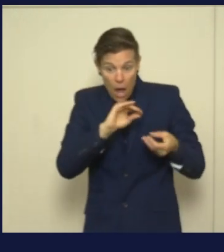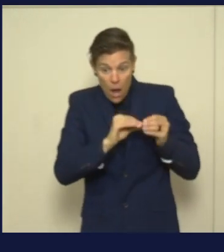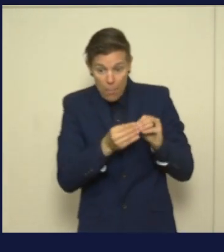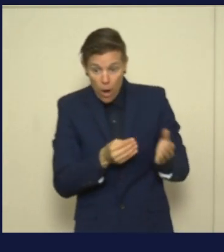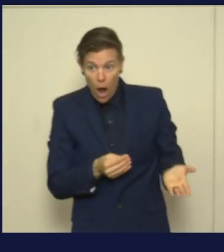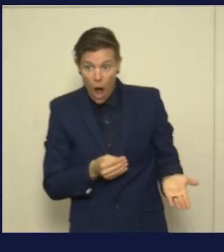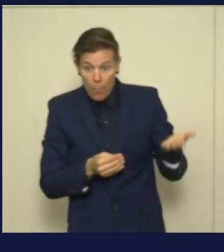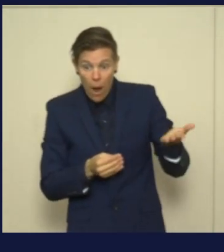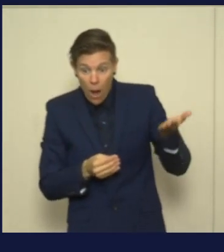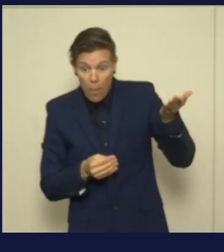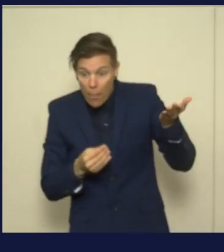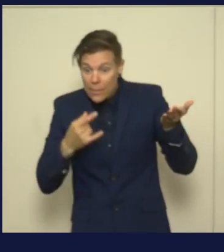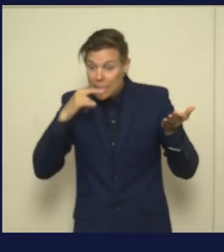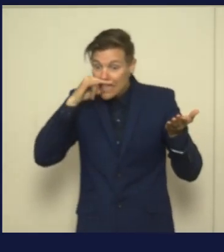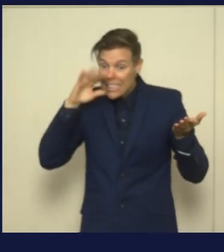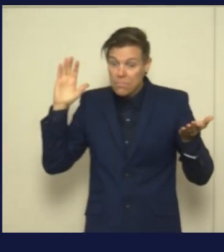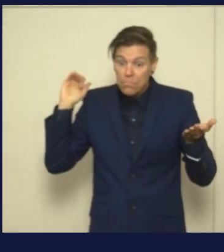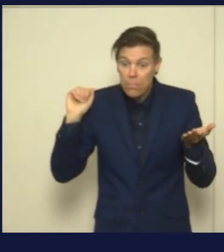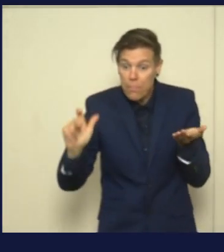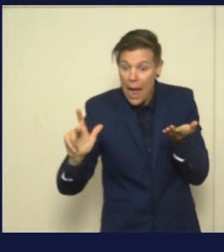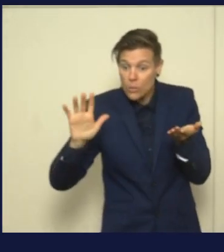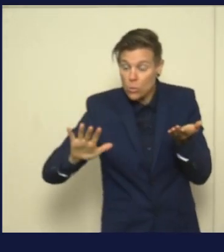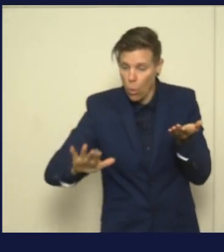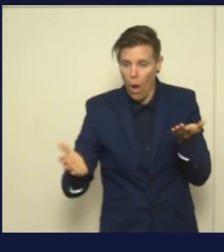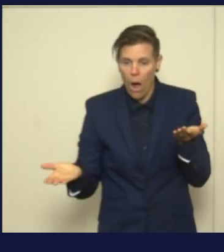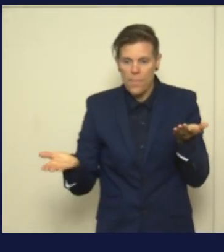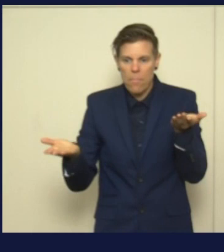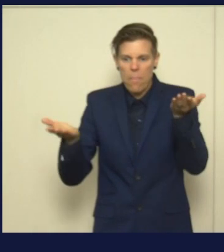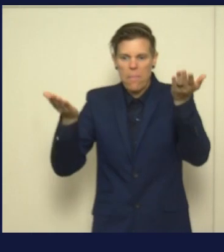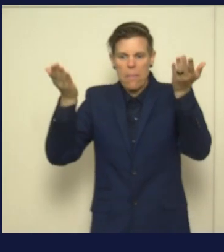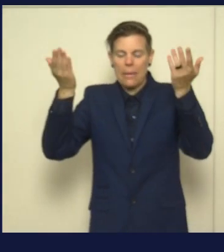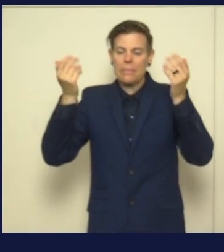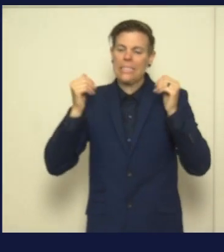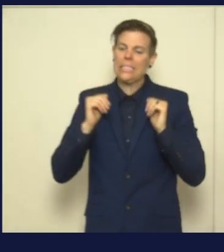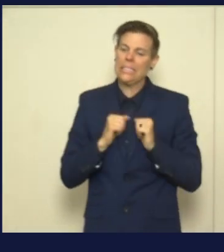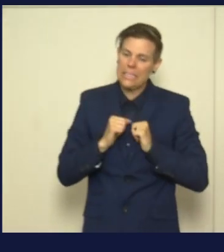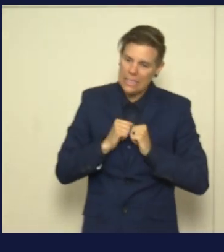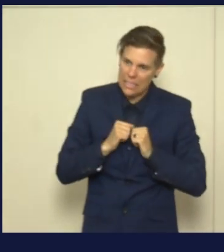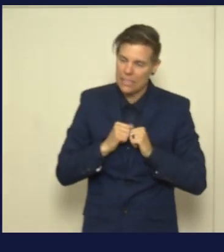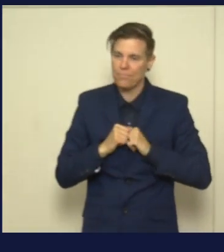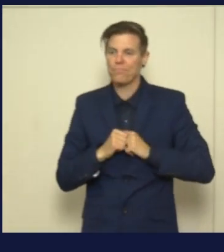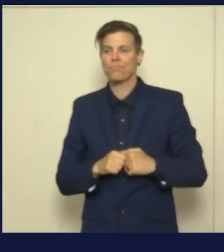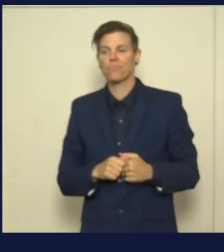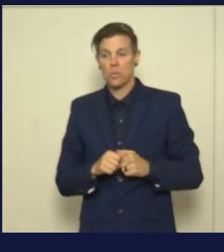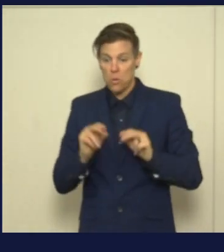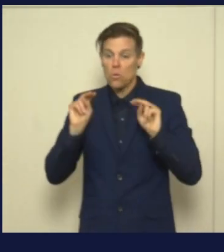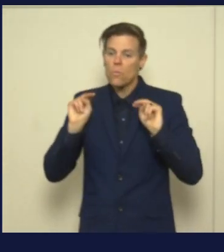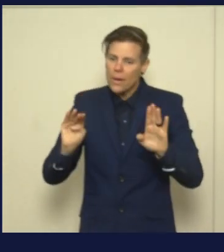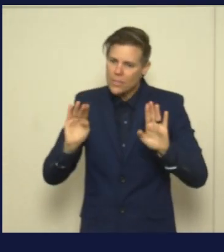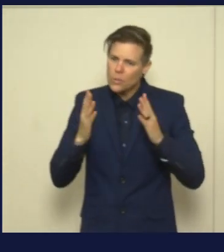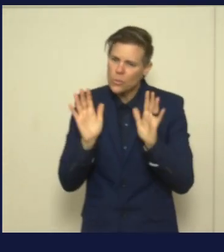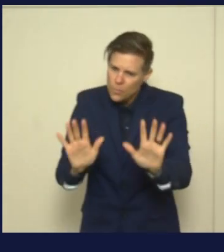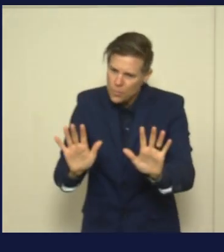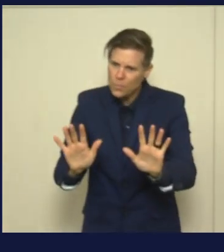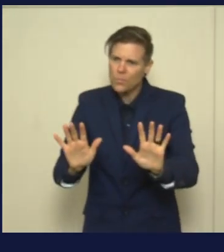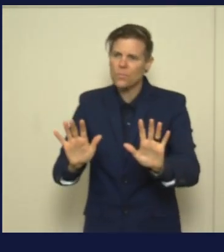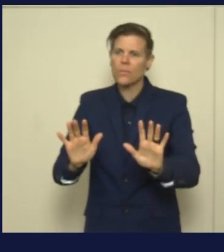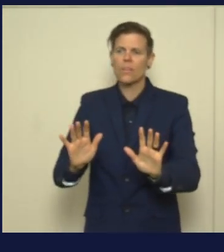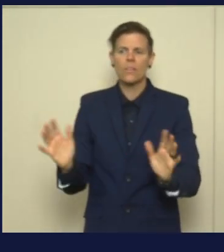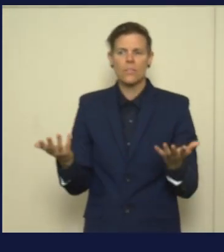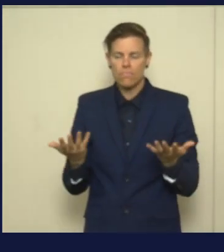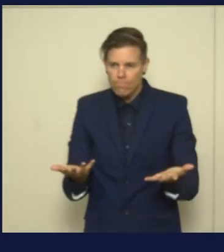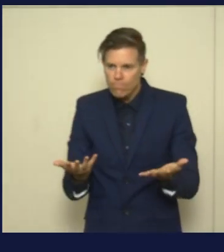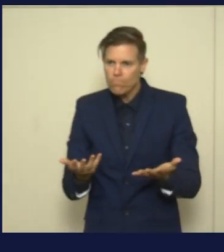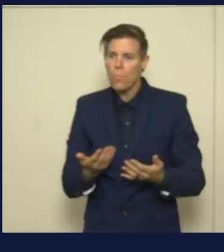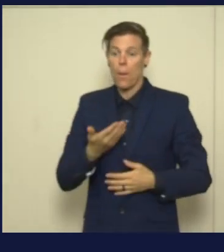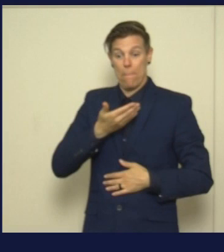better at. So again, New Mexico, this is certainly better successful reentry than many states